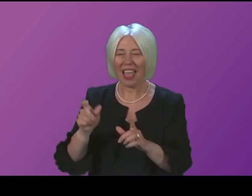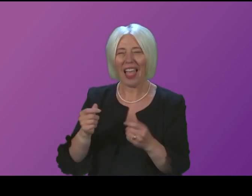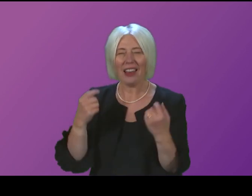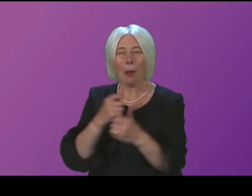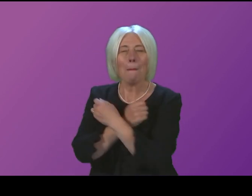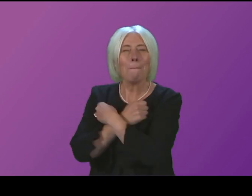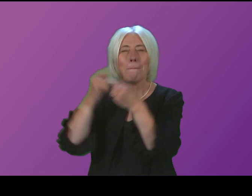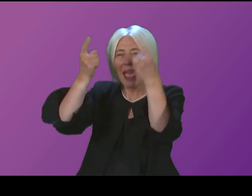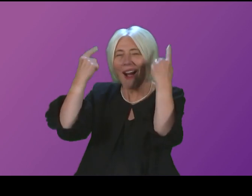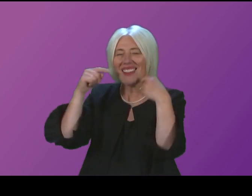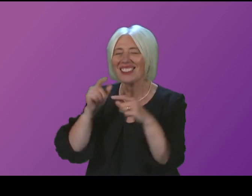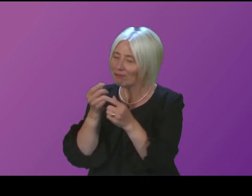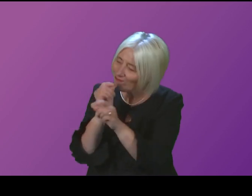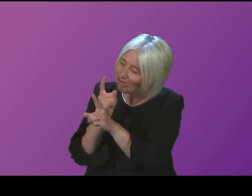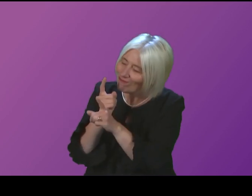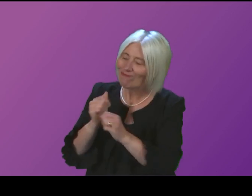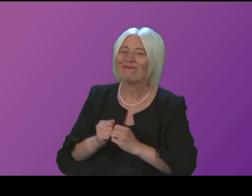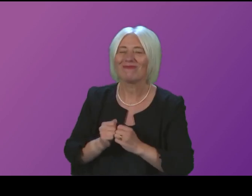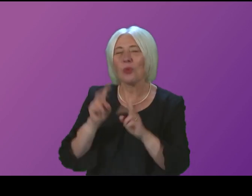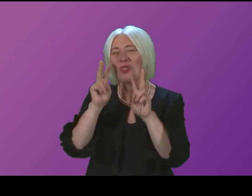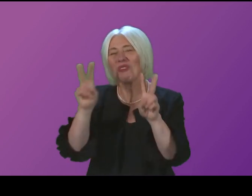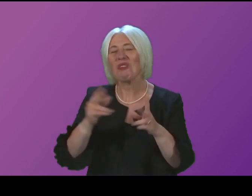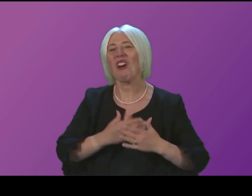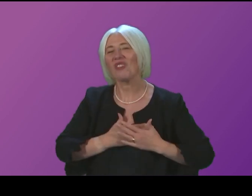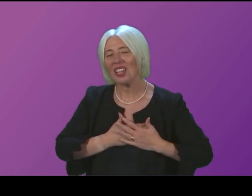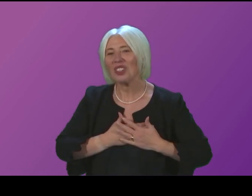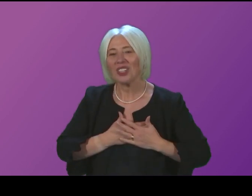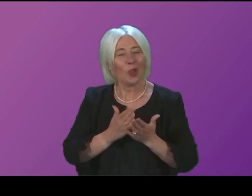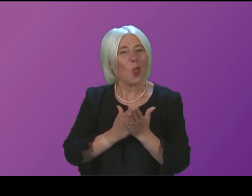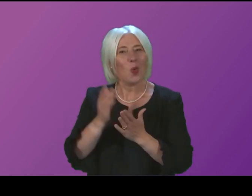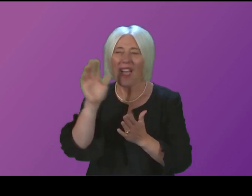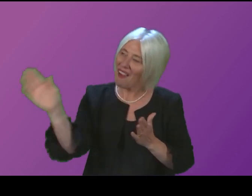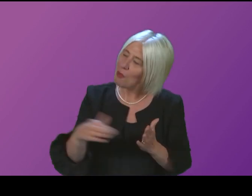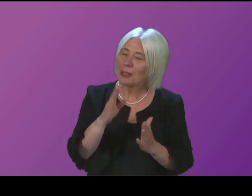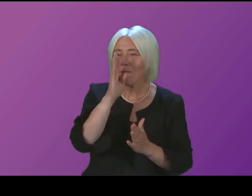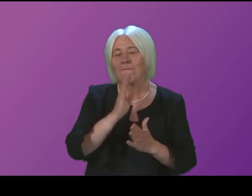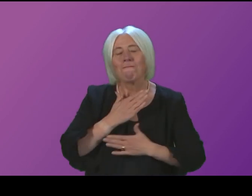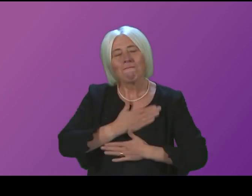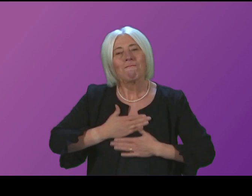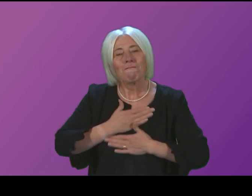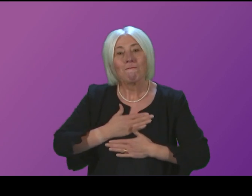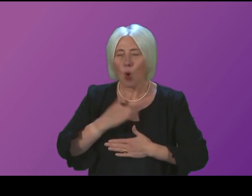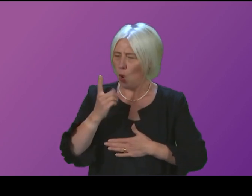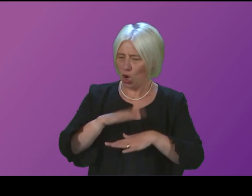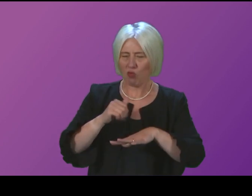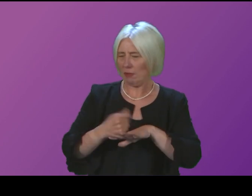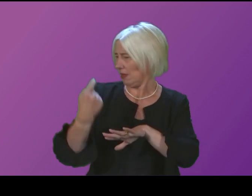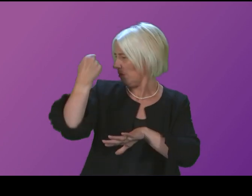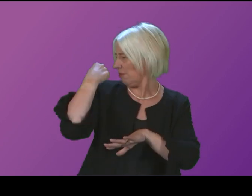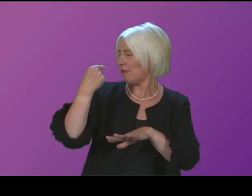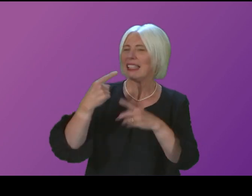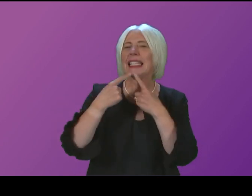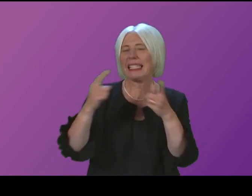widespread affection that has been so visible in these days of mourning. In one Christmas broadcast, Her Majesty